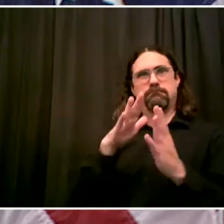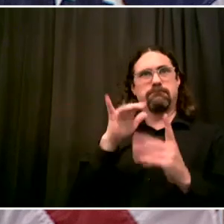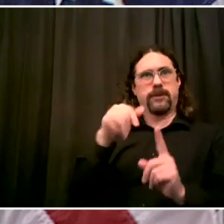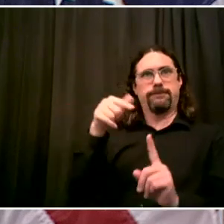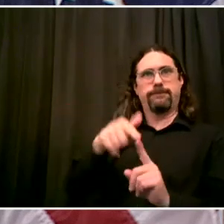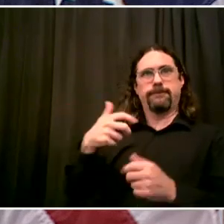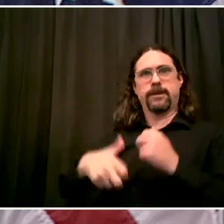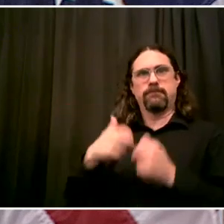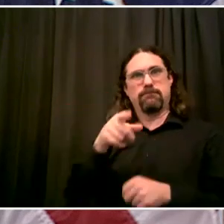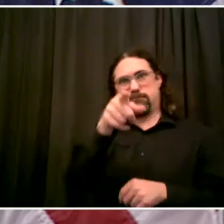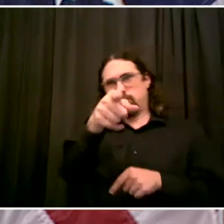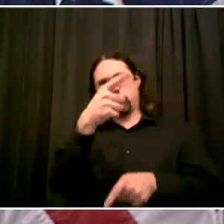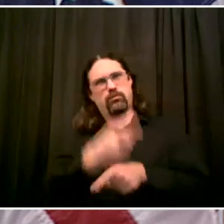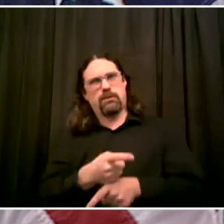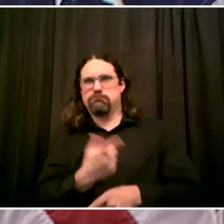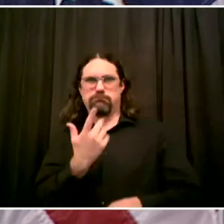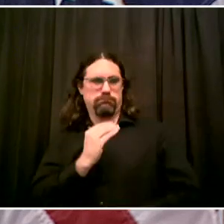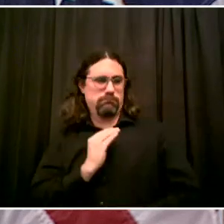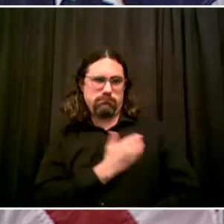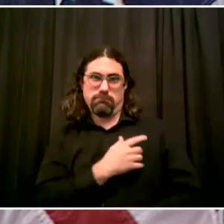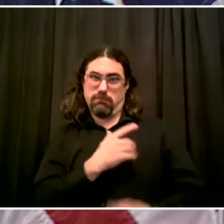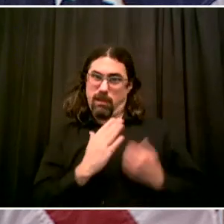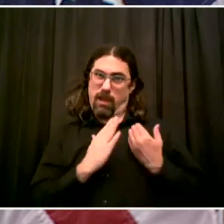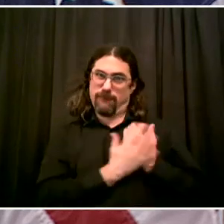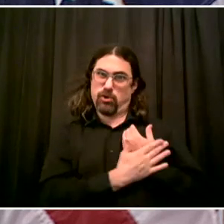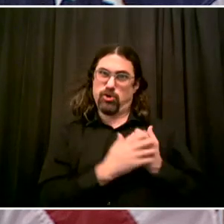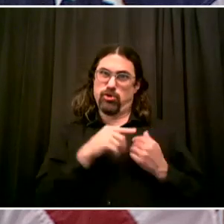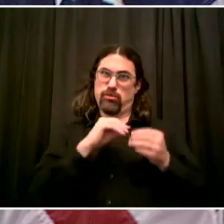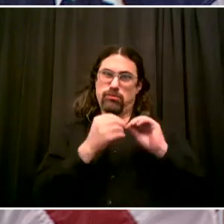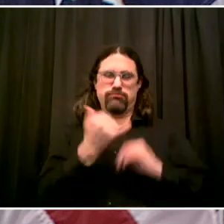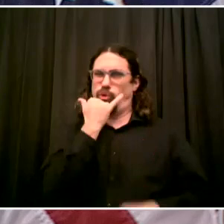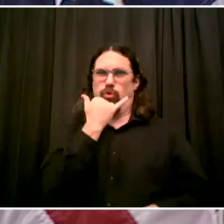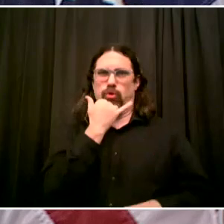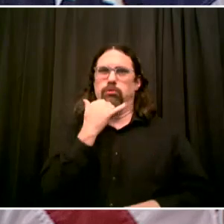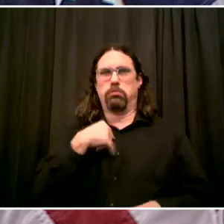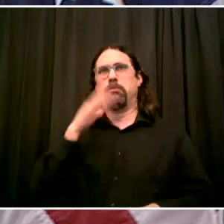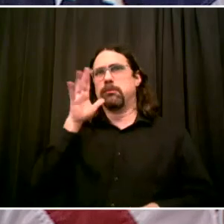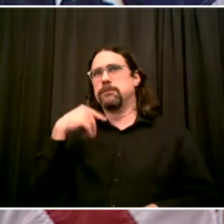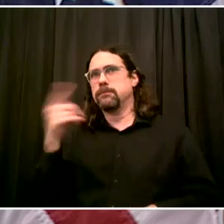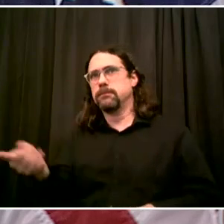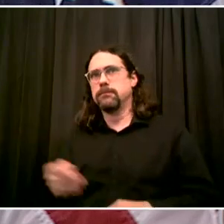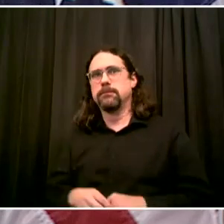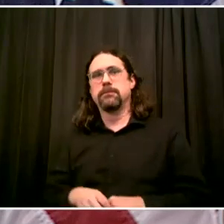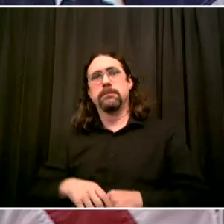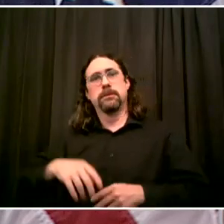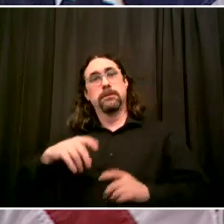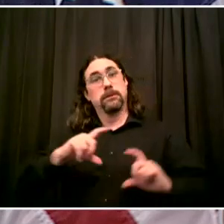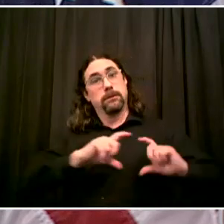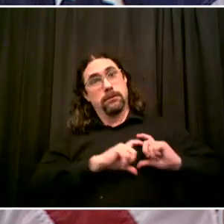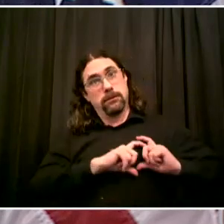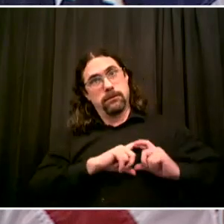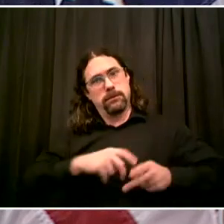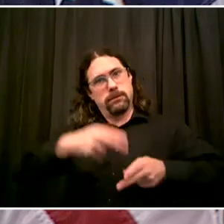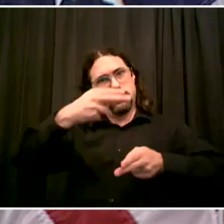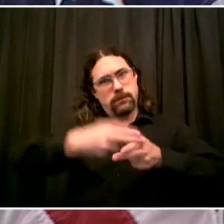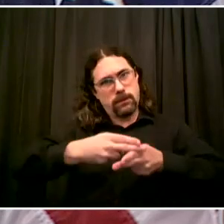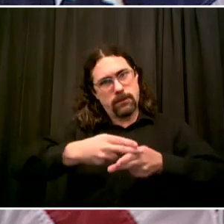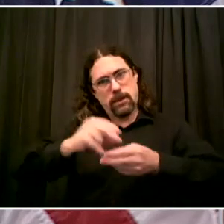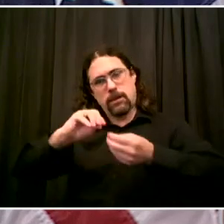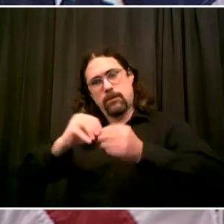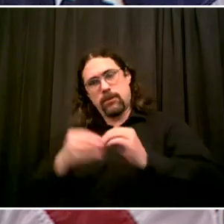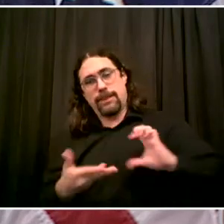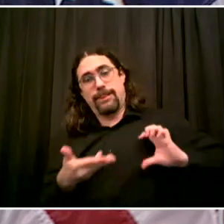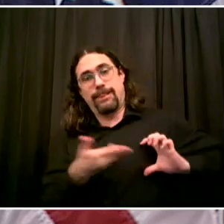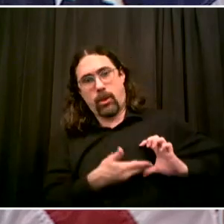of why there is a badge number and a name to begin with it was many years ago determined to